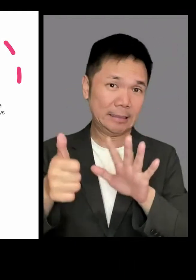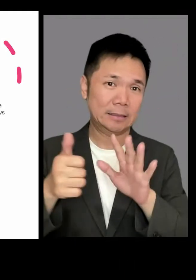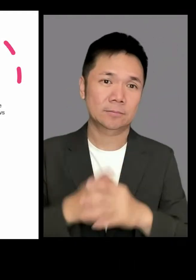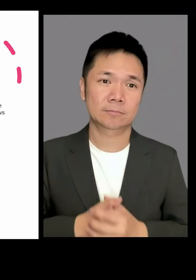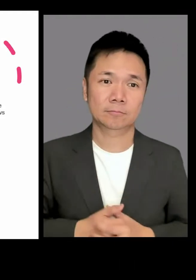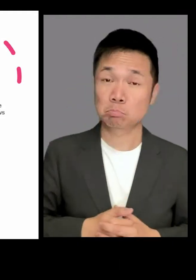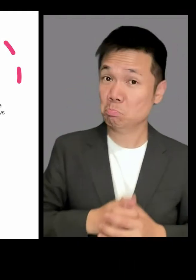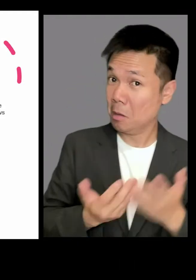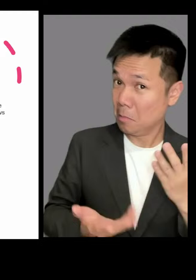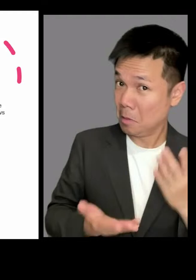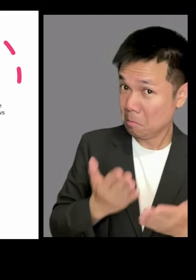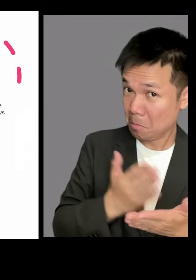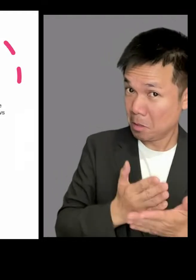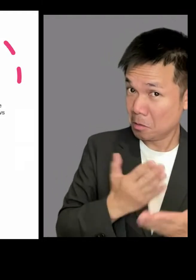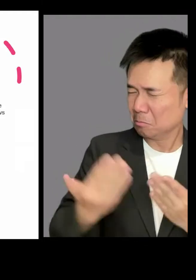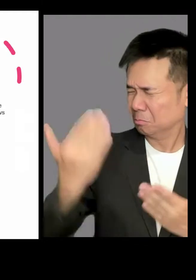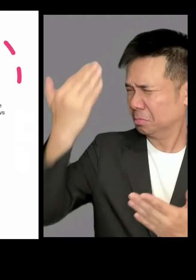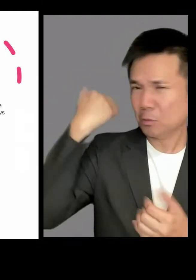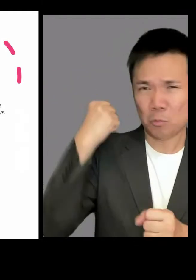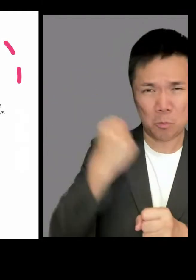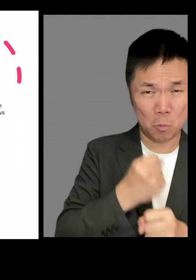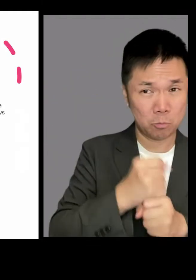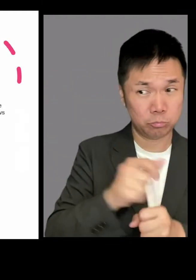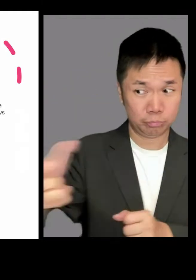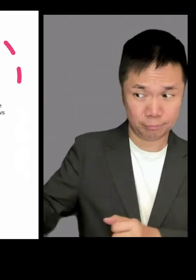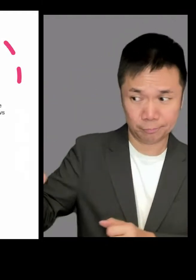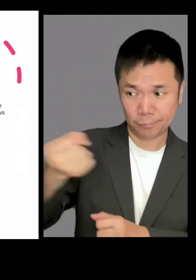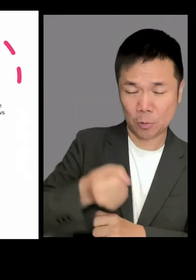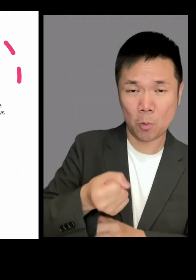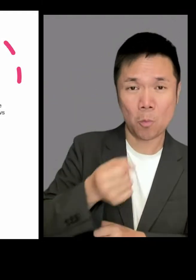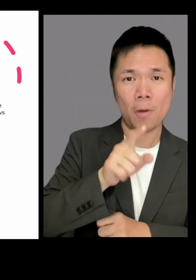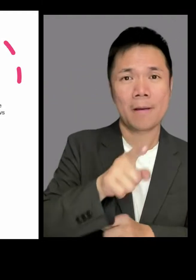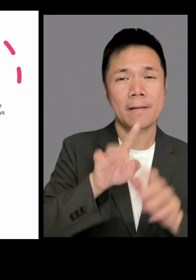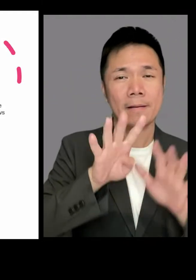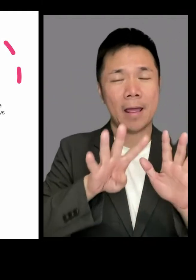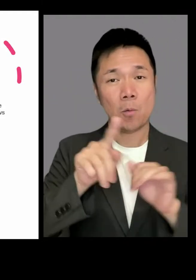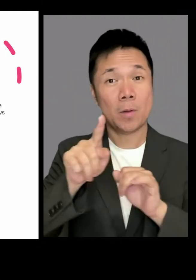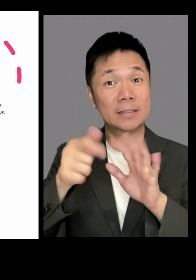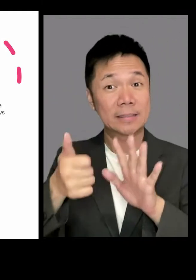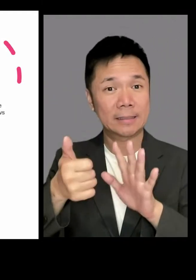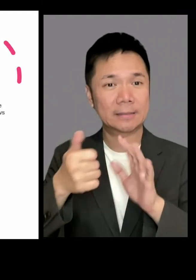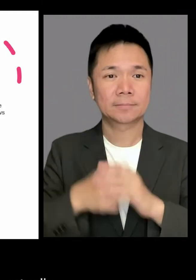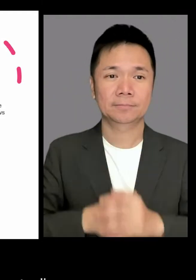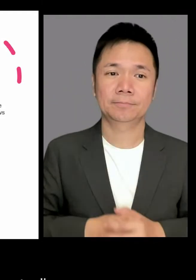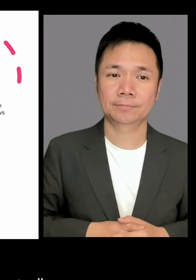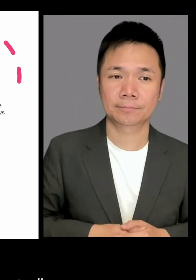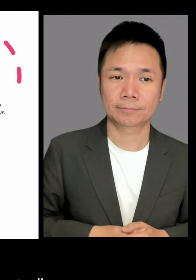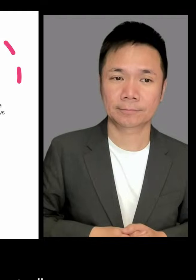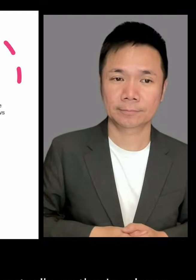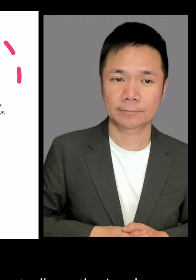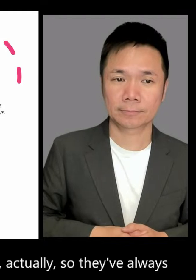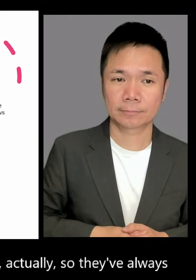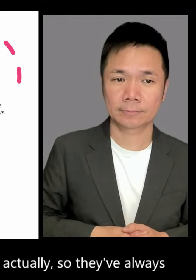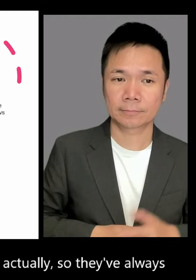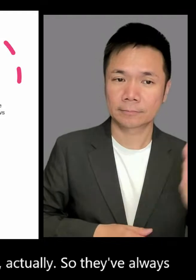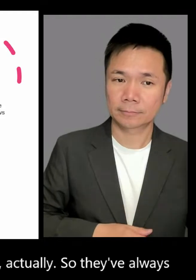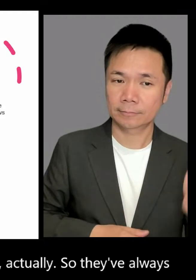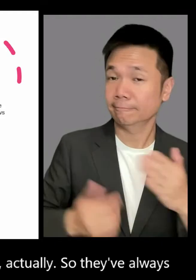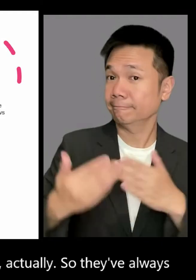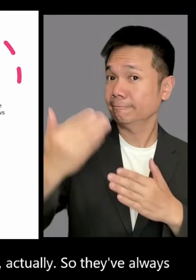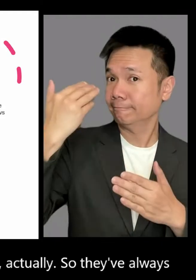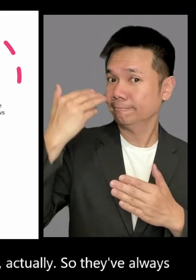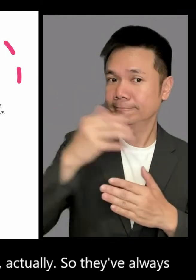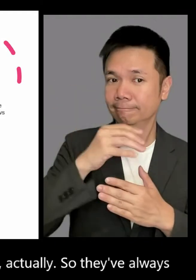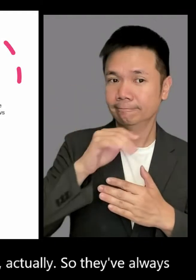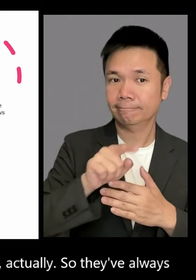there. It might have been 1899, actually. So they've always had a commitment to diversity, and they want to actually